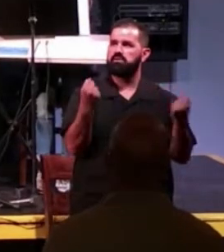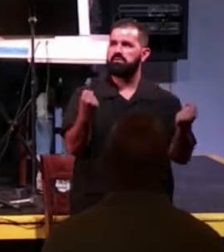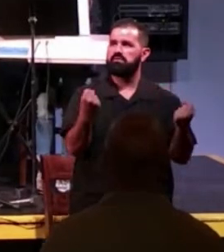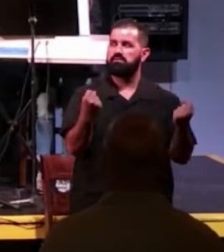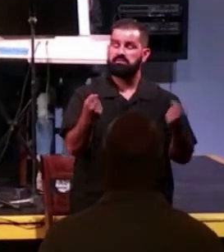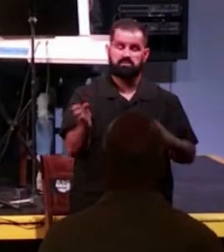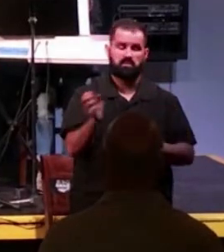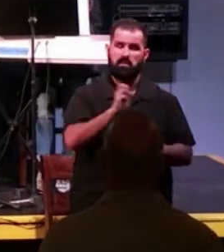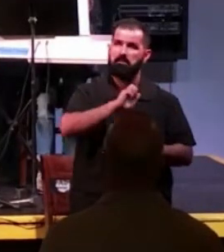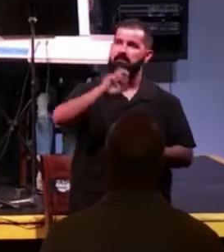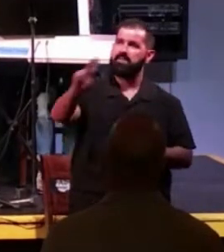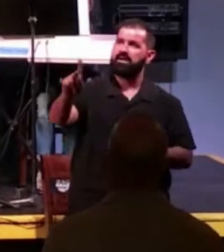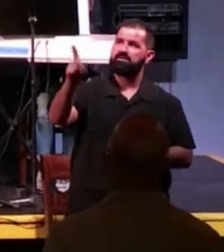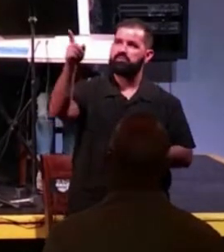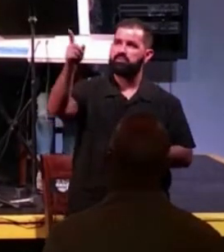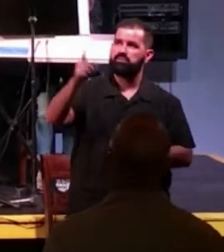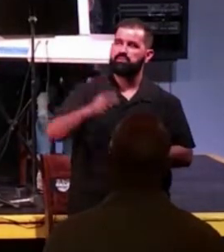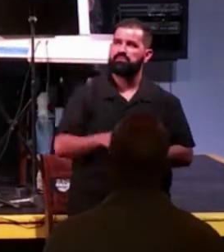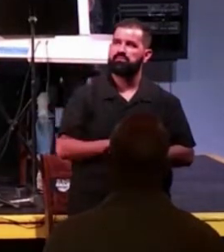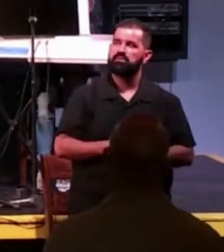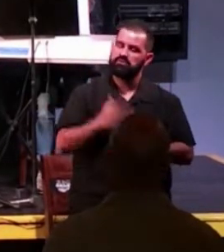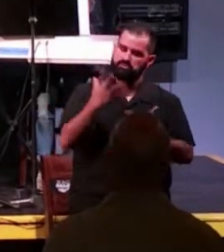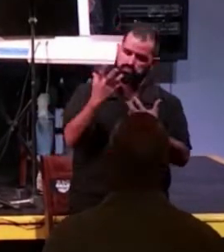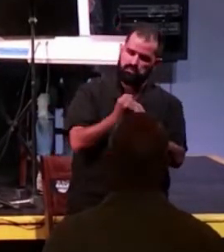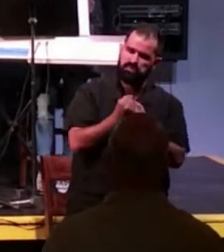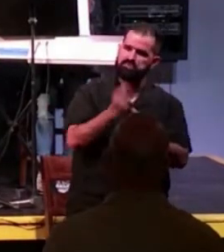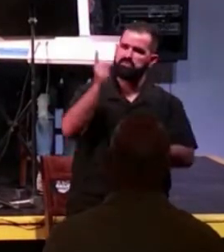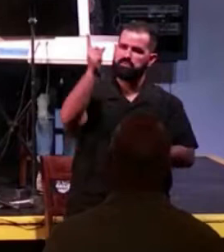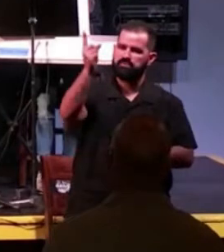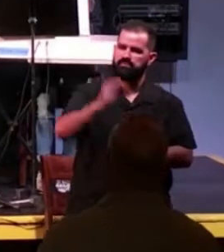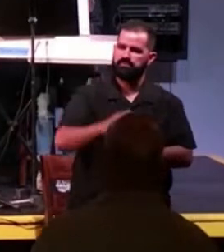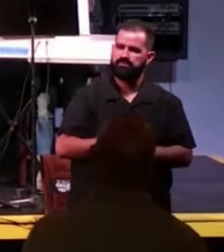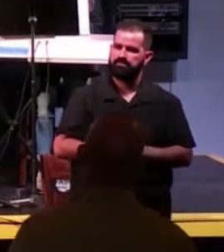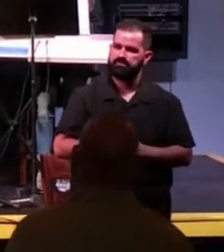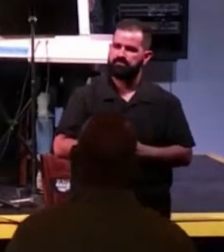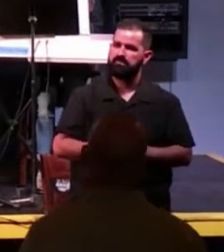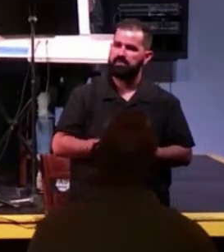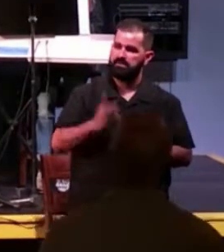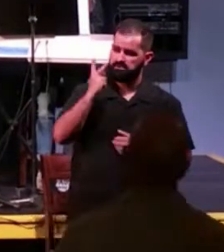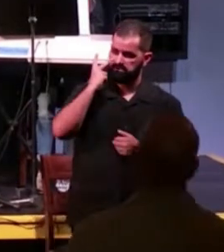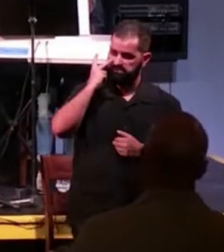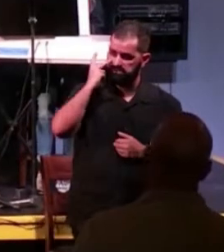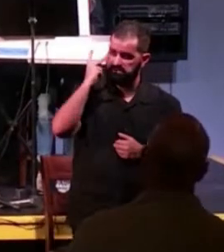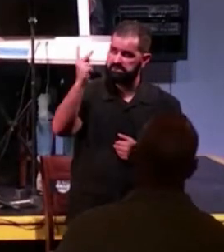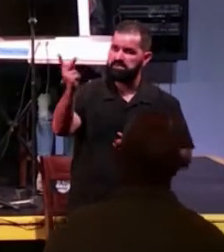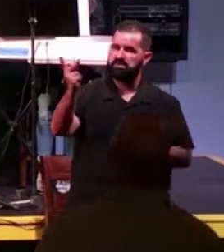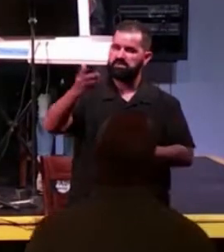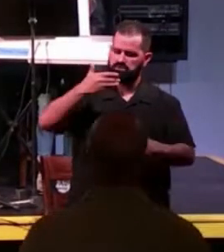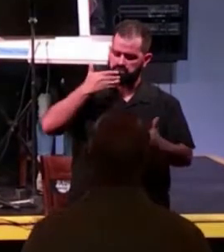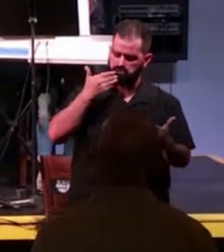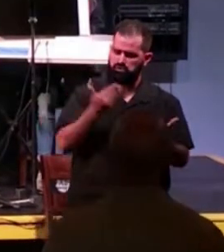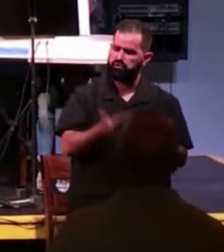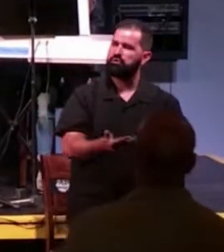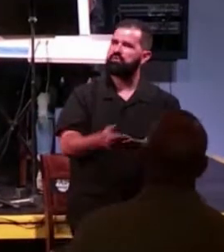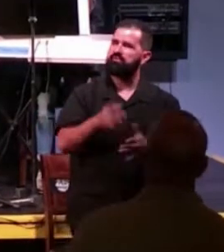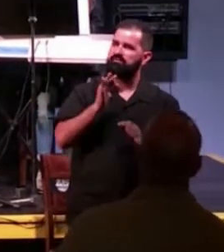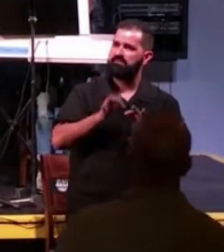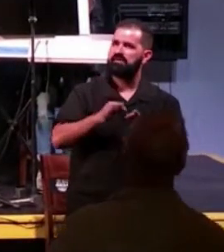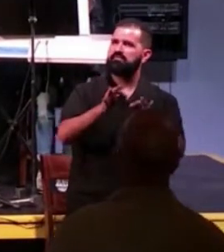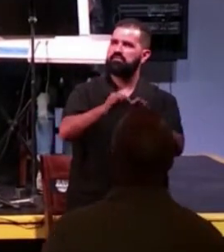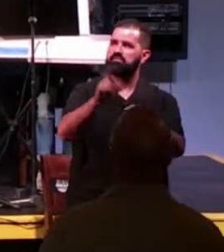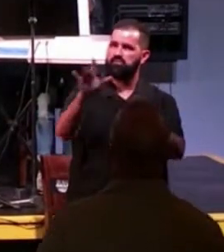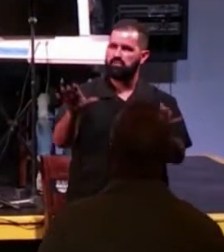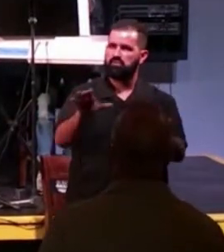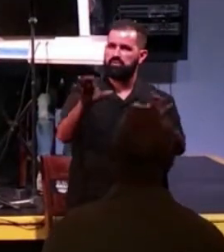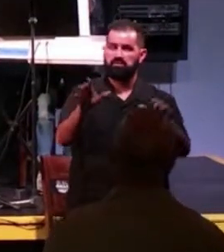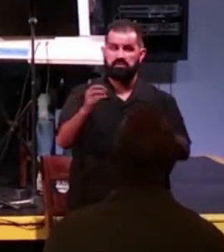To go back to you. To trust you. And see the goodness of the Lord. If